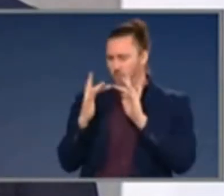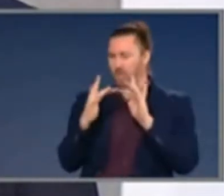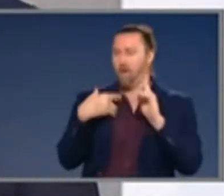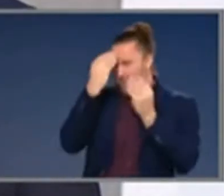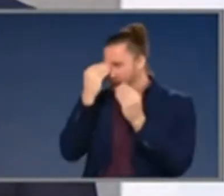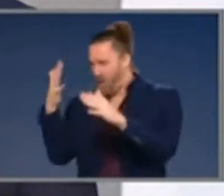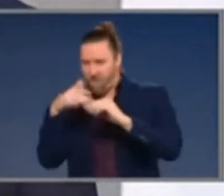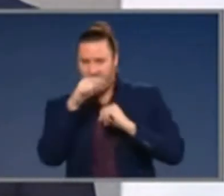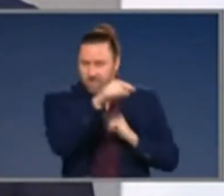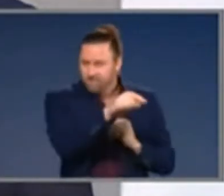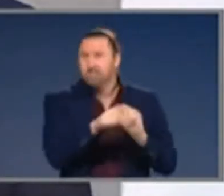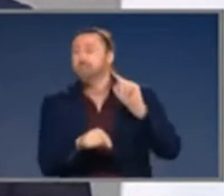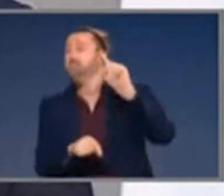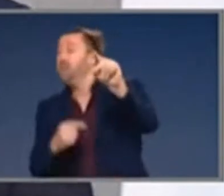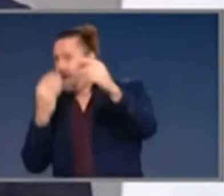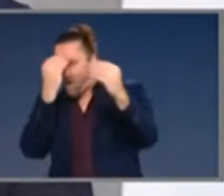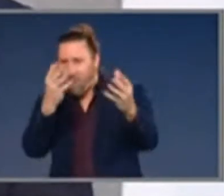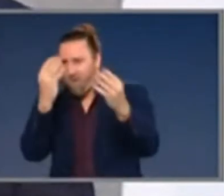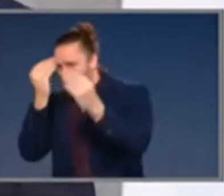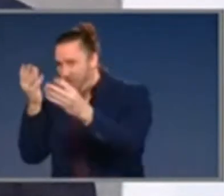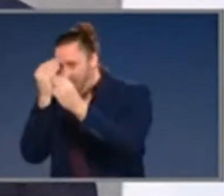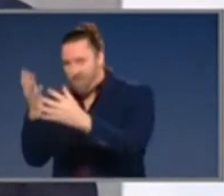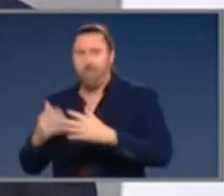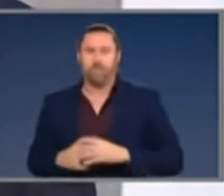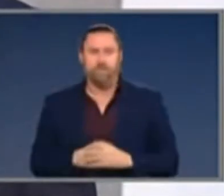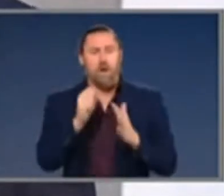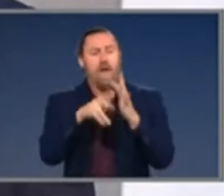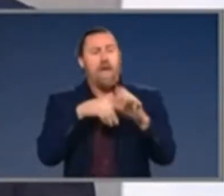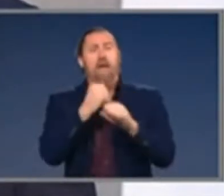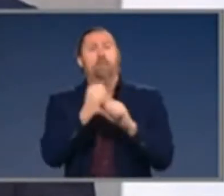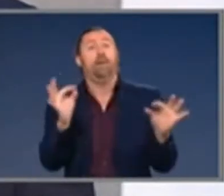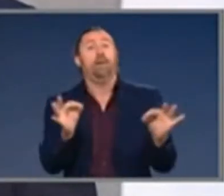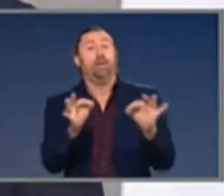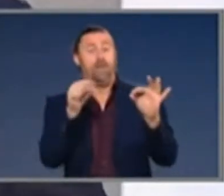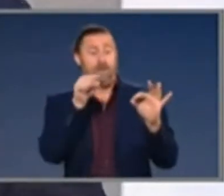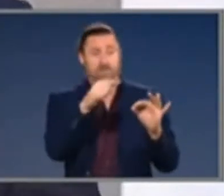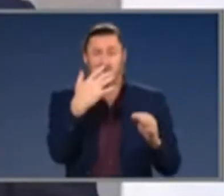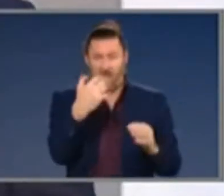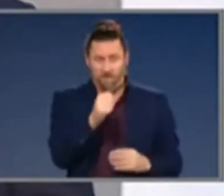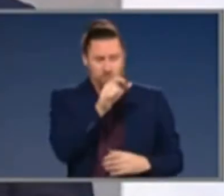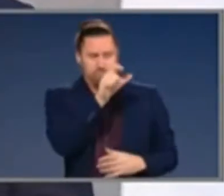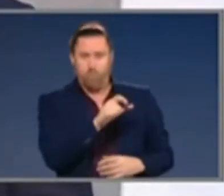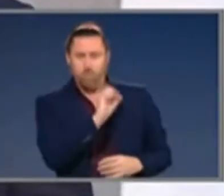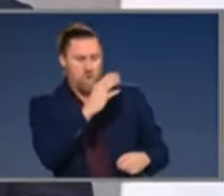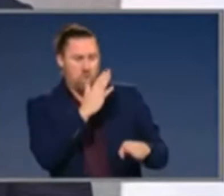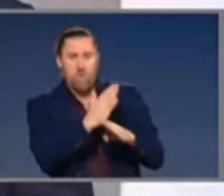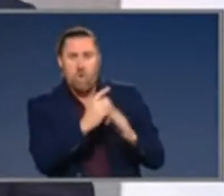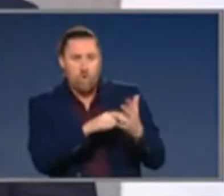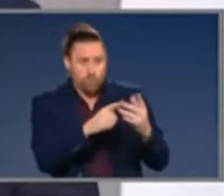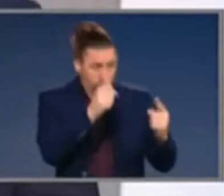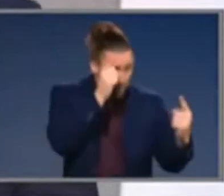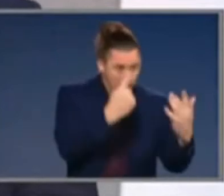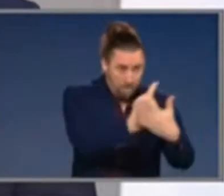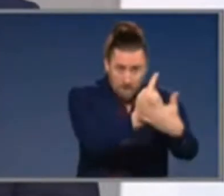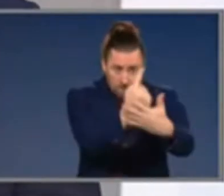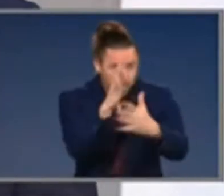outward calls to all of those family contacts in the Epping Gardens facility. That has already been done in relation to St